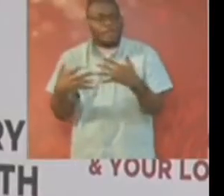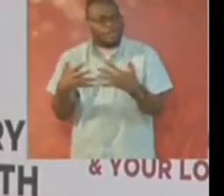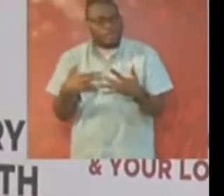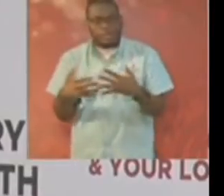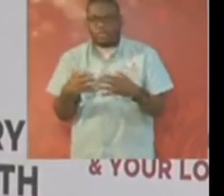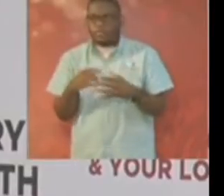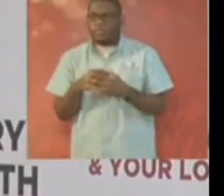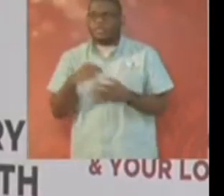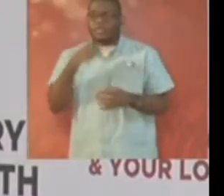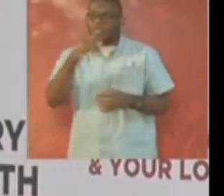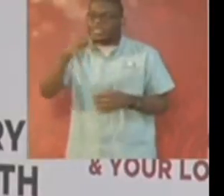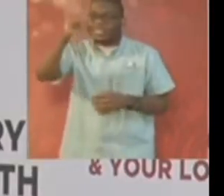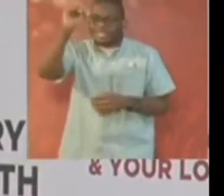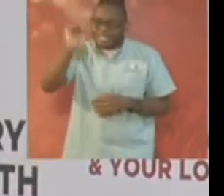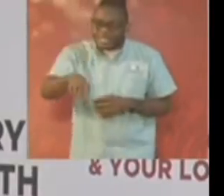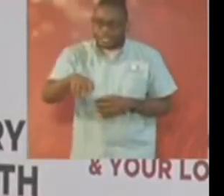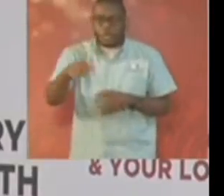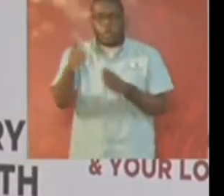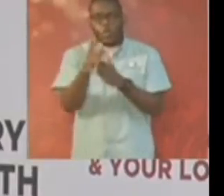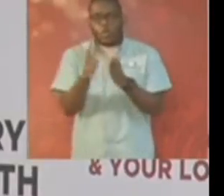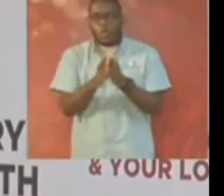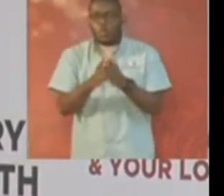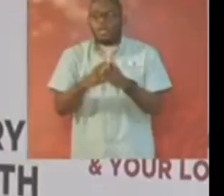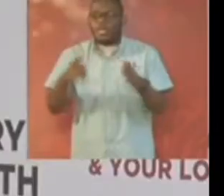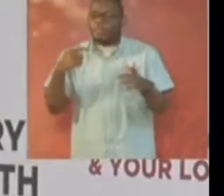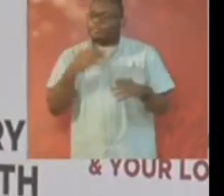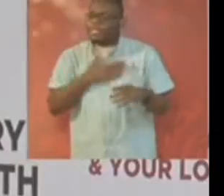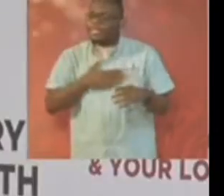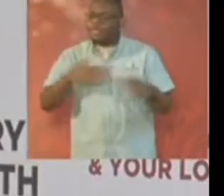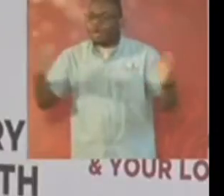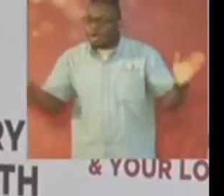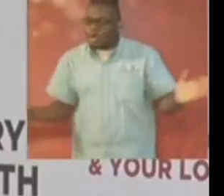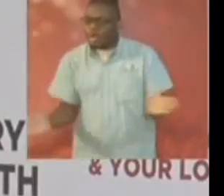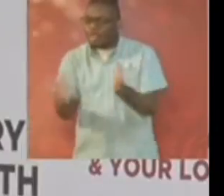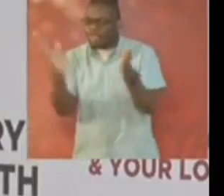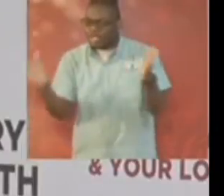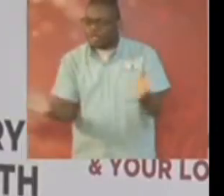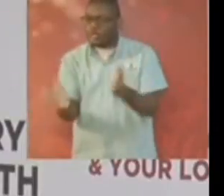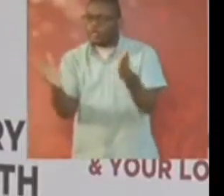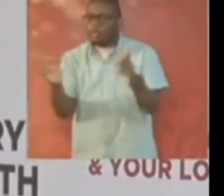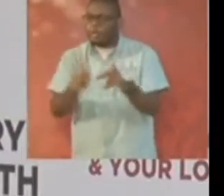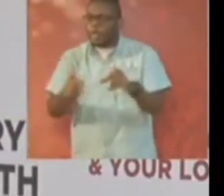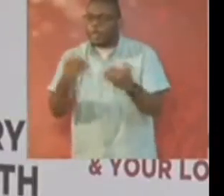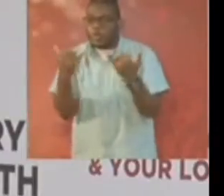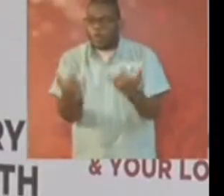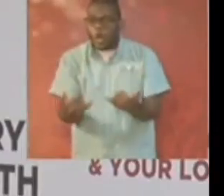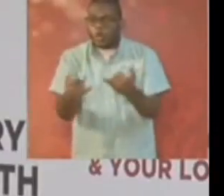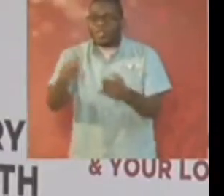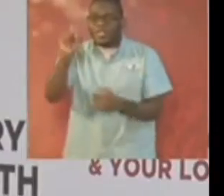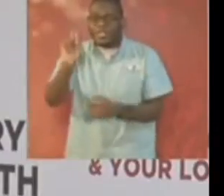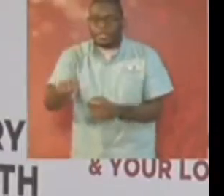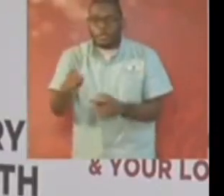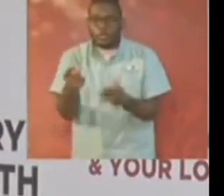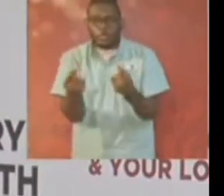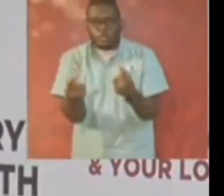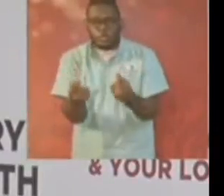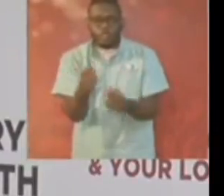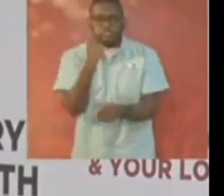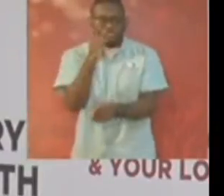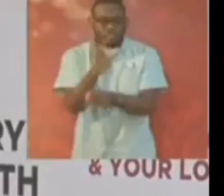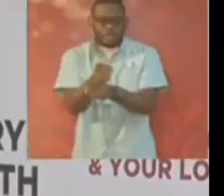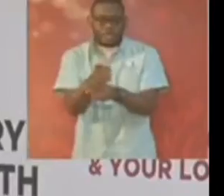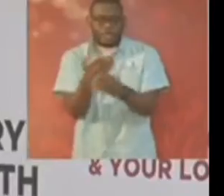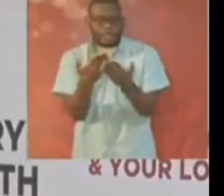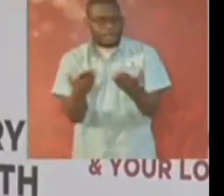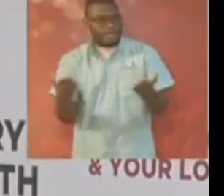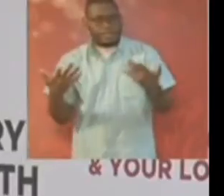place, we do want to take the opportunity now to re-emphasize that we all need to do the right thing just because it's the right thing to do. And the